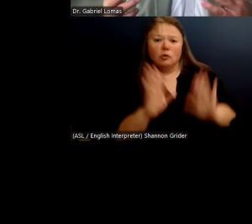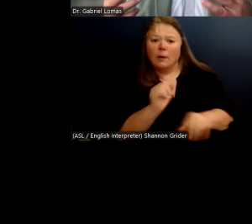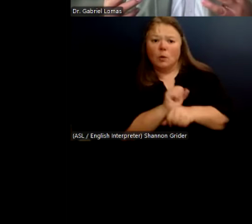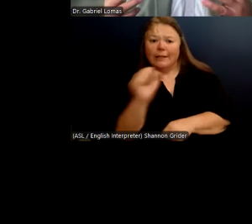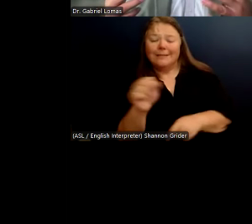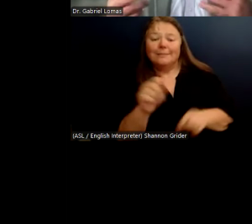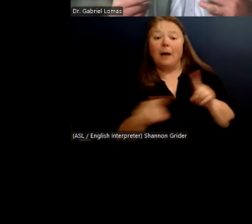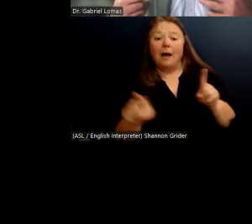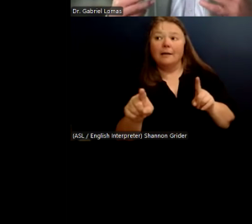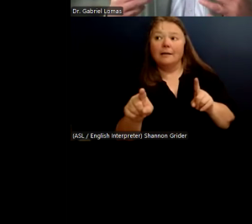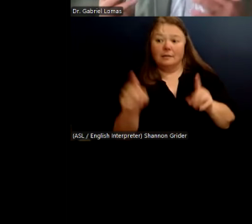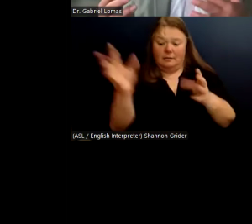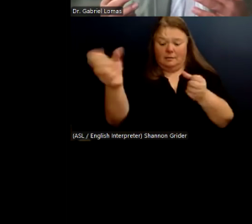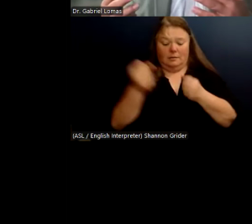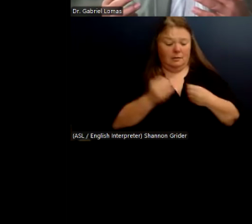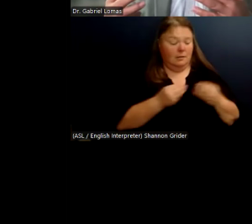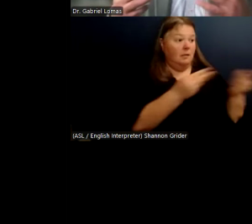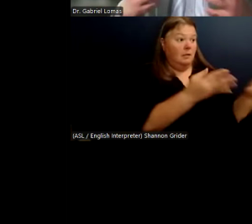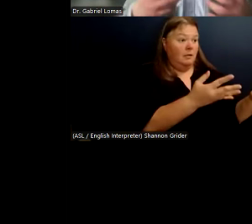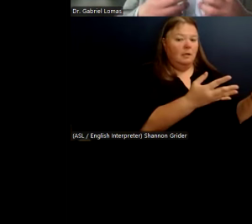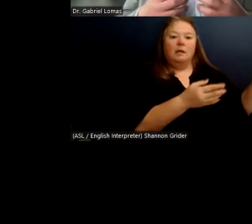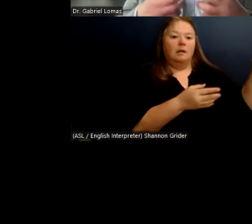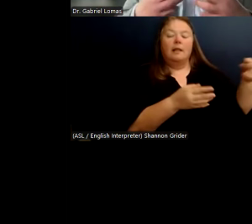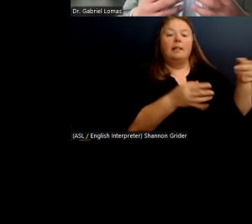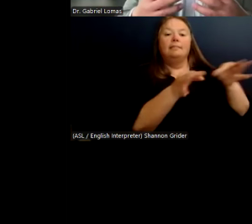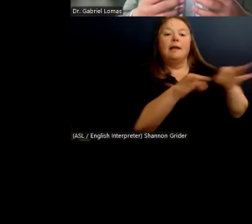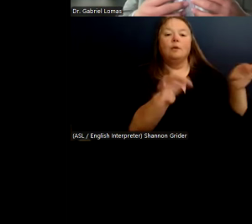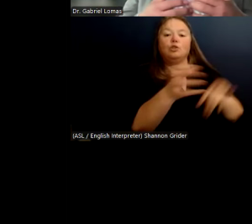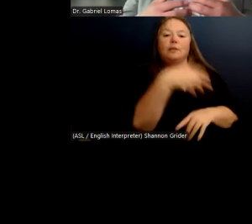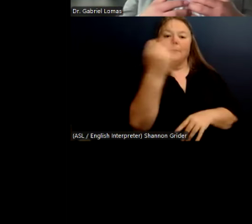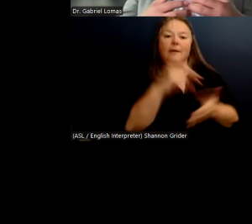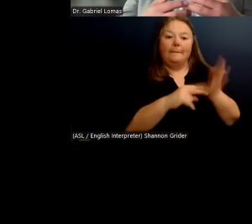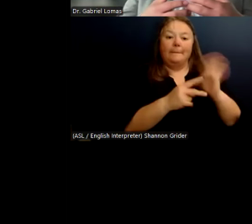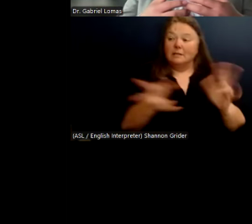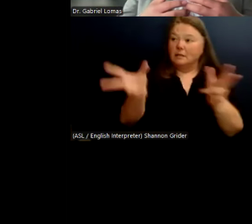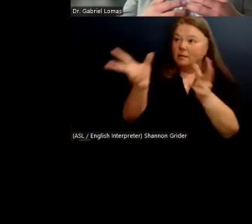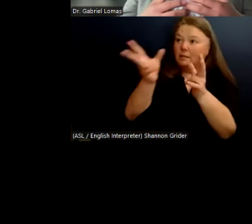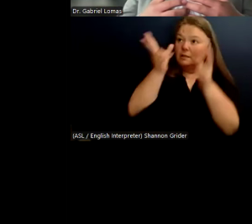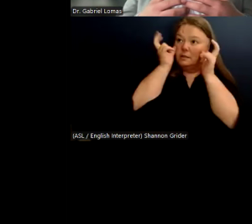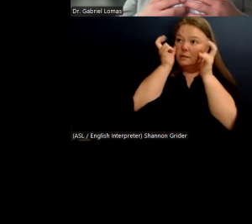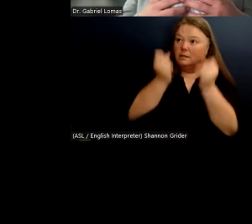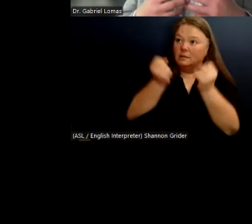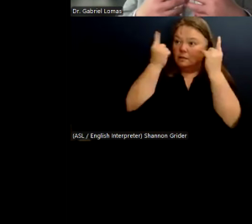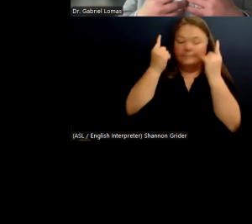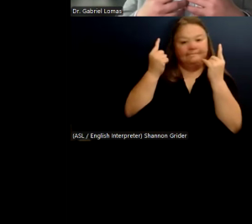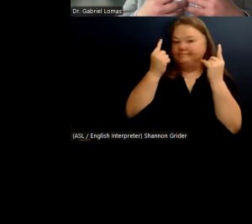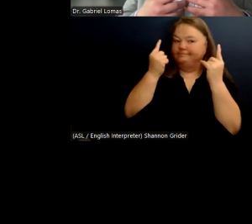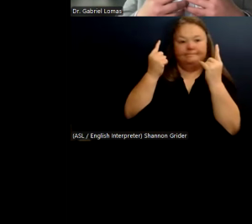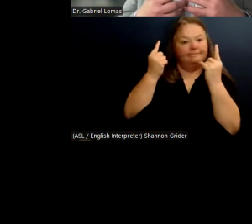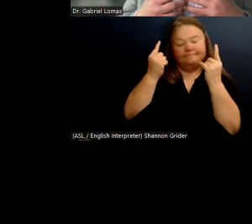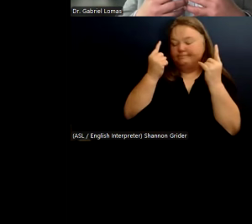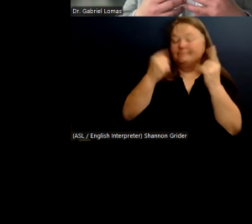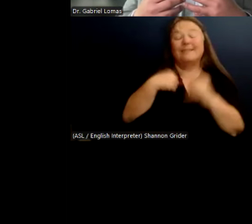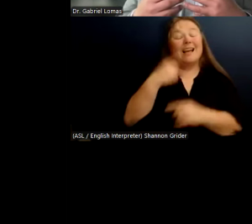deprivation. Some deaf people don't really have the skills to understand that sign language interpreter. I see this quite a